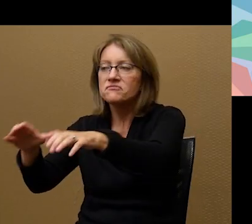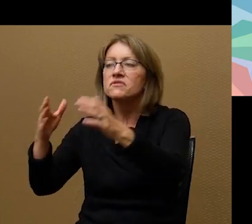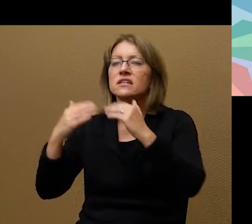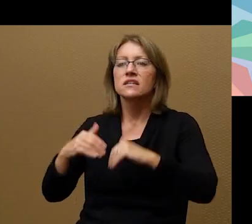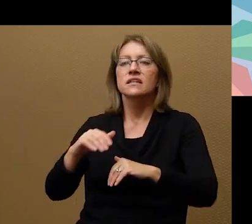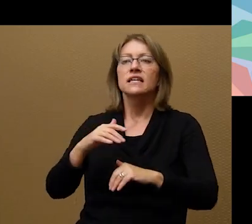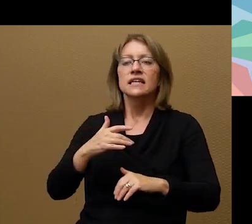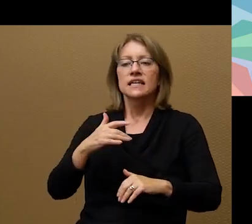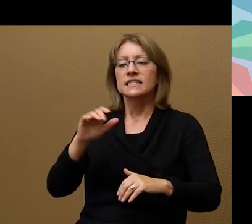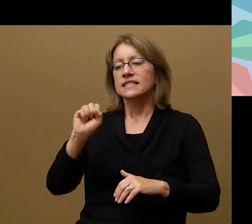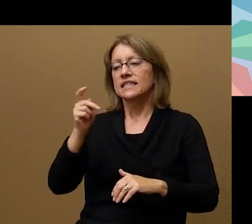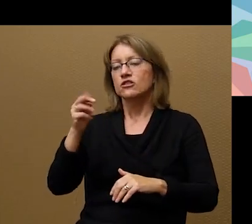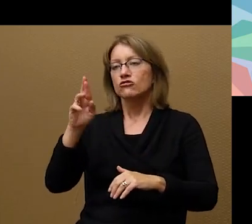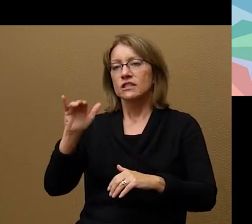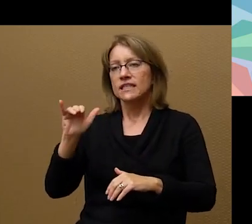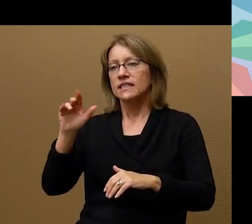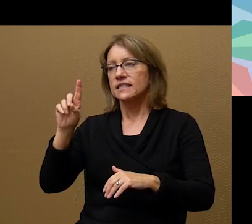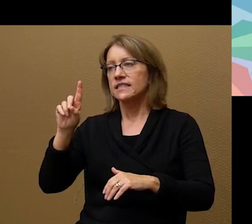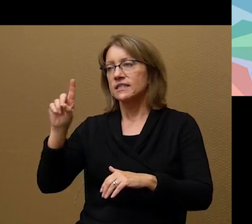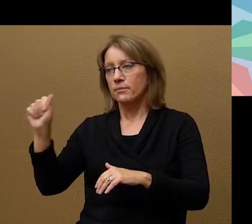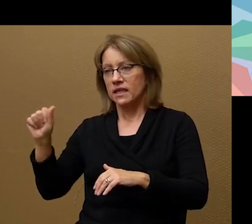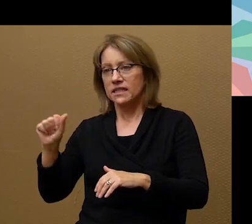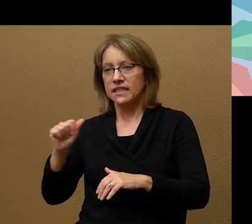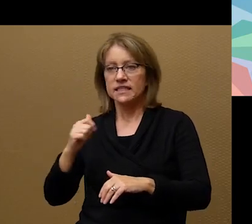teaching strategies, and then you guys can go home.